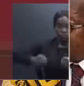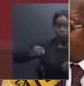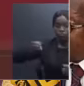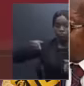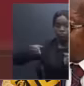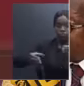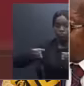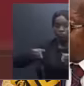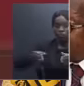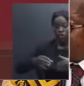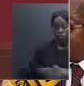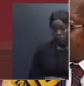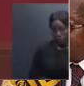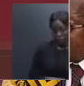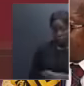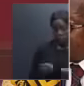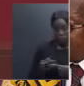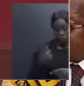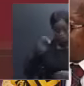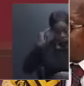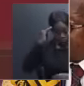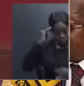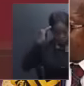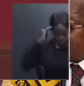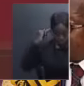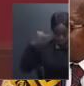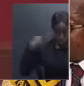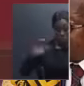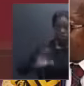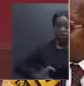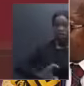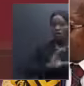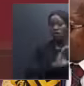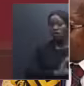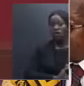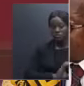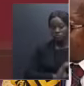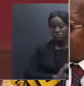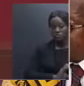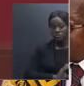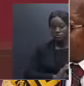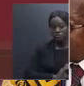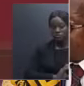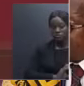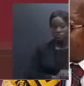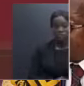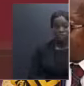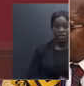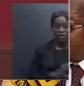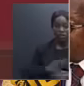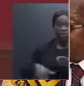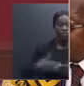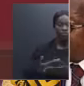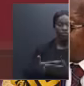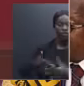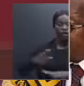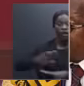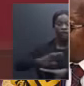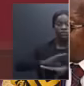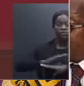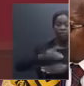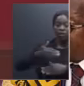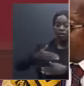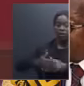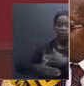as advised by the Judicial Council and subject to the satisfactory conclusion of the processes